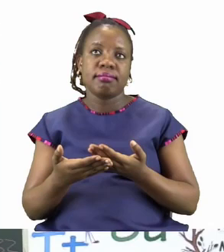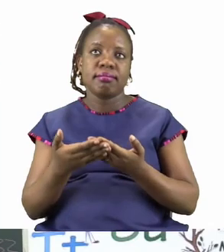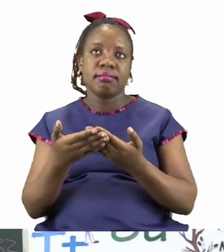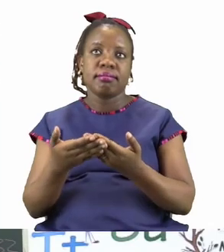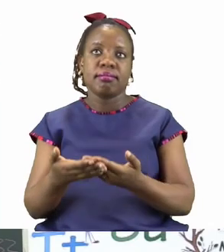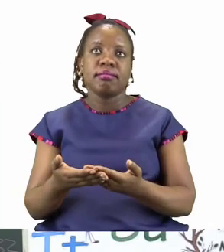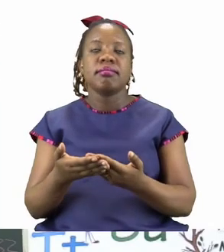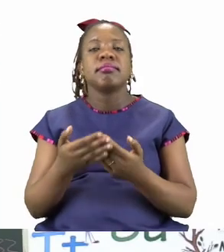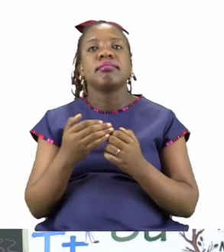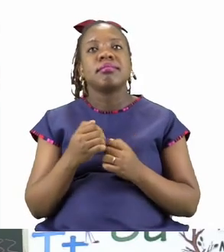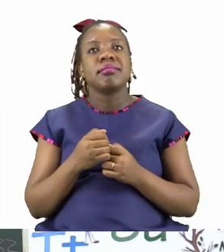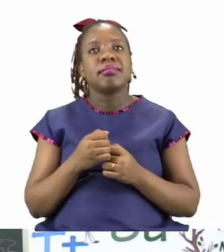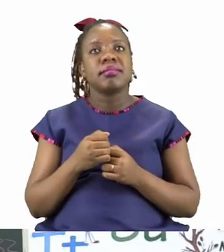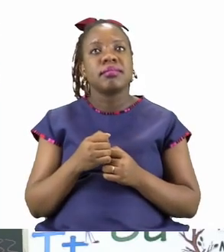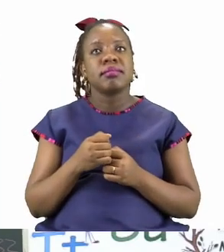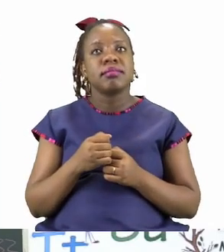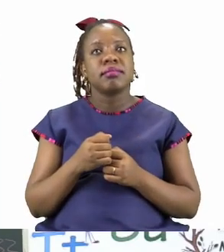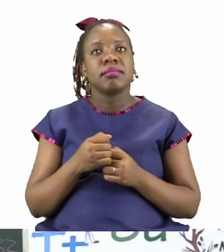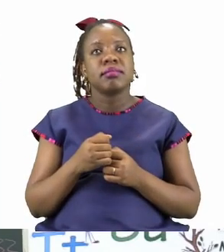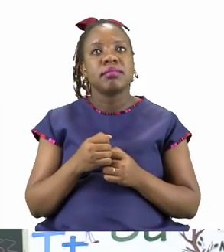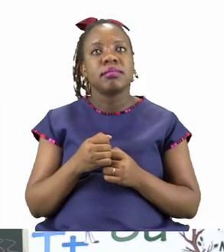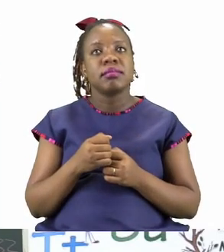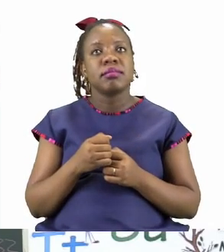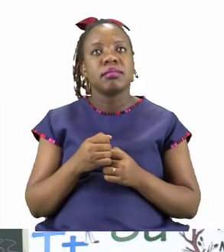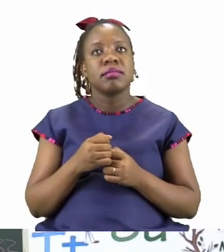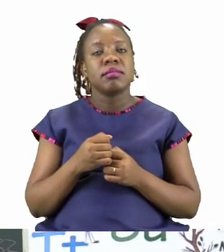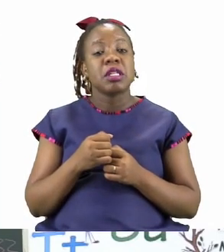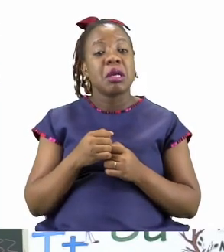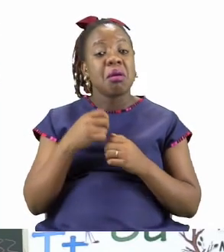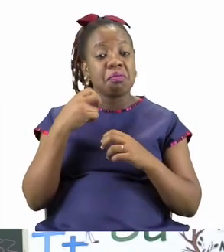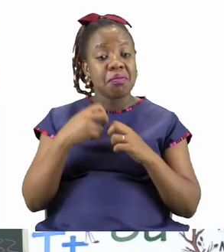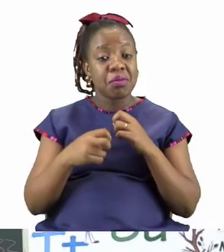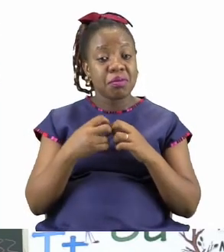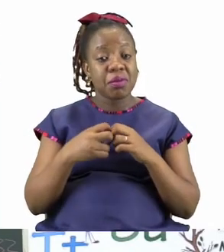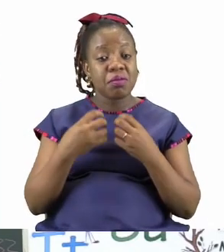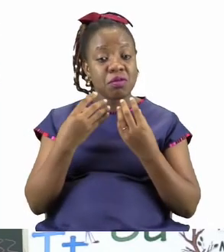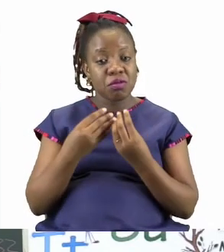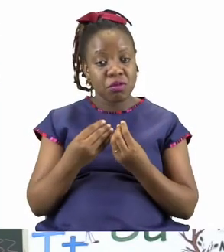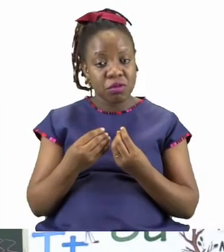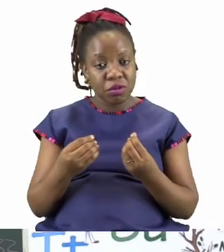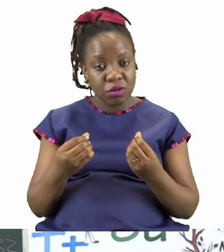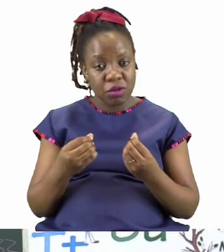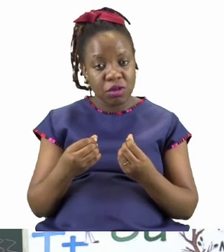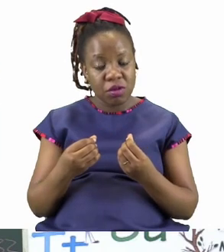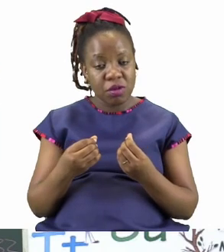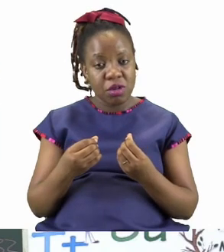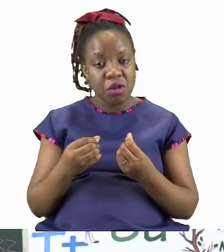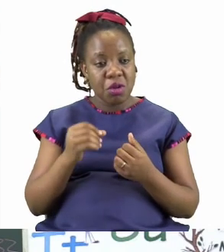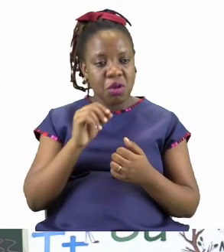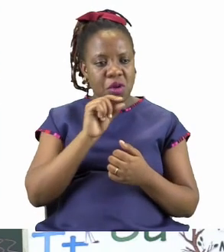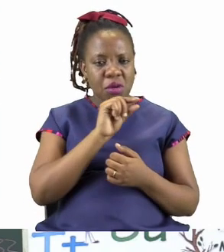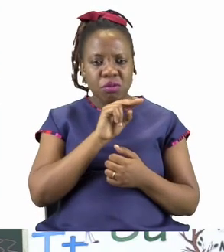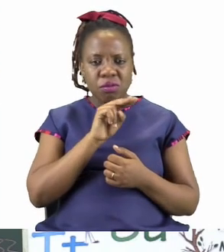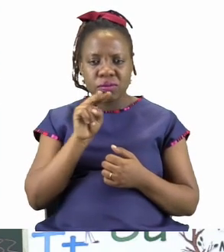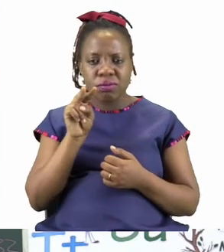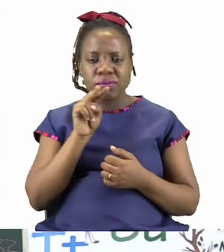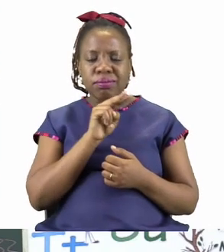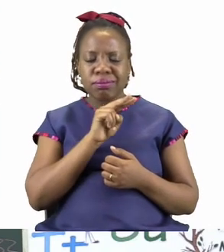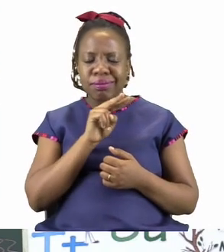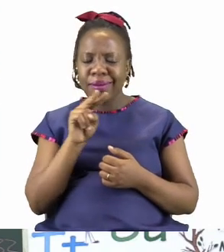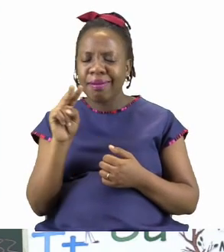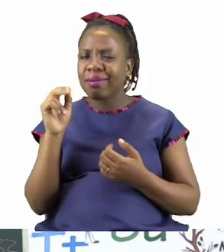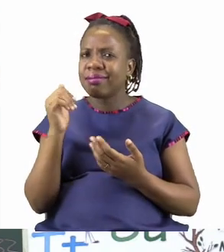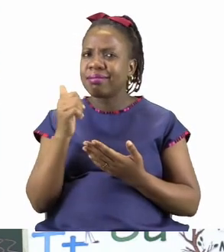boys and girls, when you do your problem solving sums, make sure that you read your problems carefully. And if